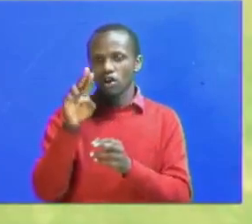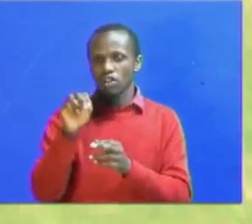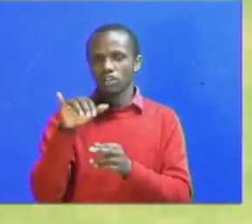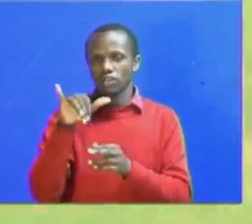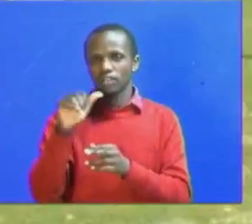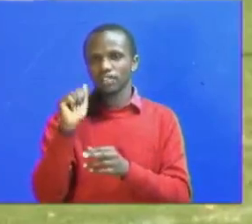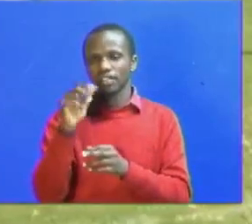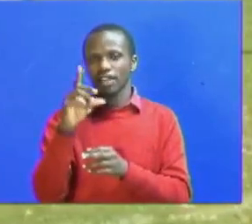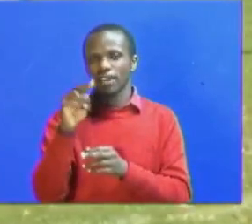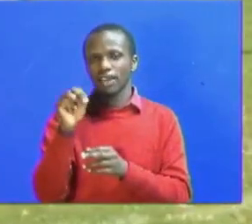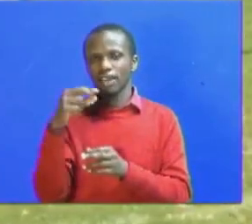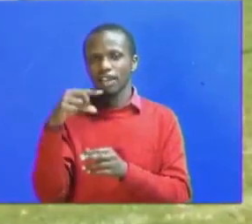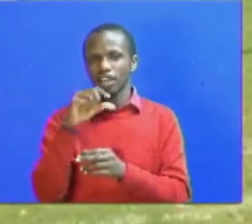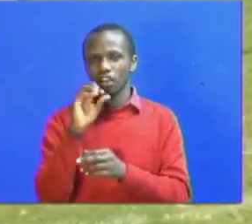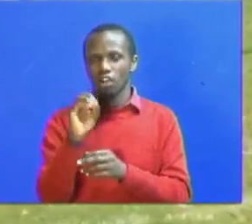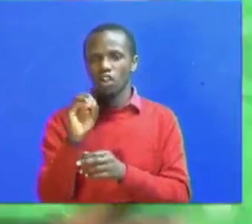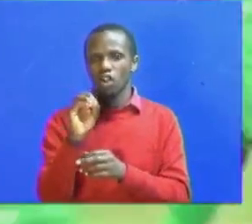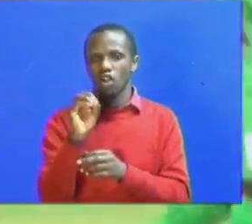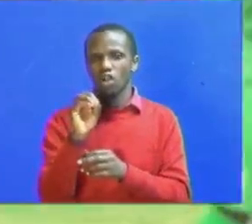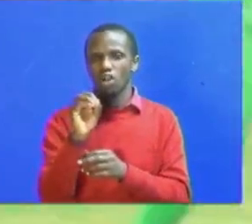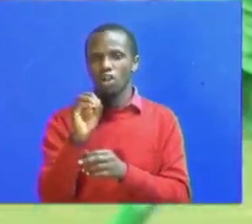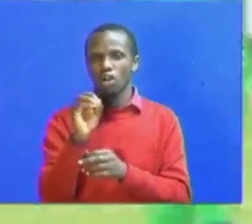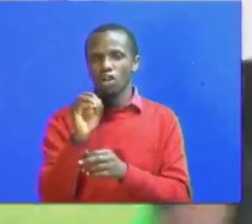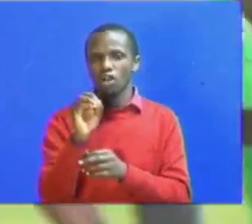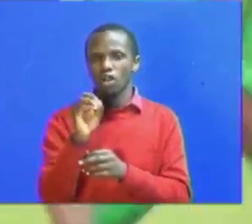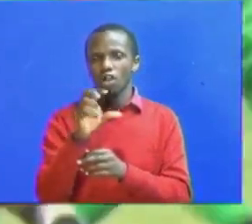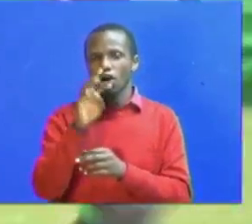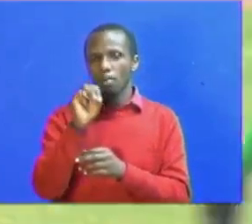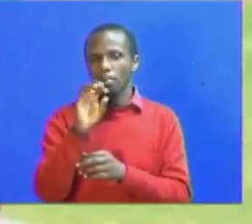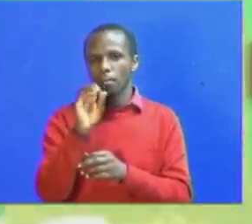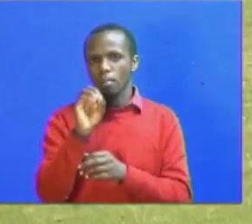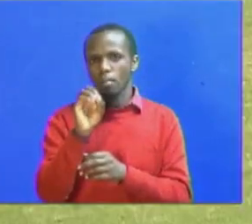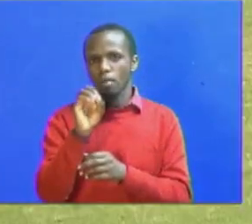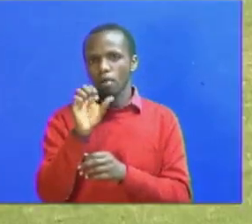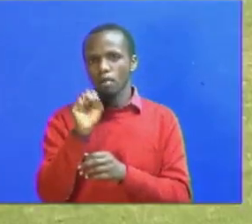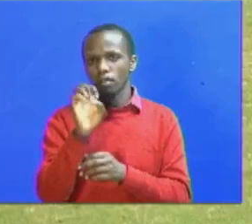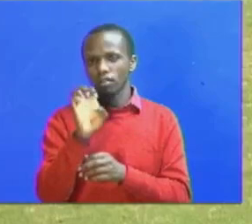Omondi, Benson Omala of Gor Mahia and Moses Shuma